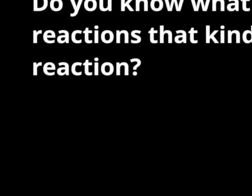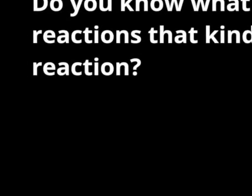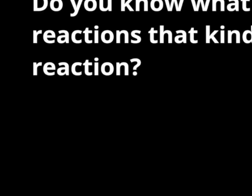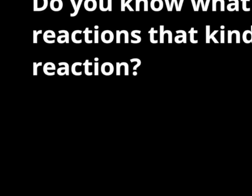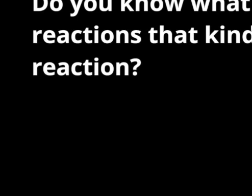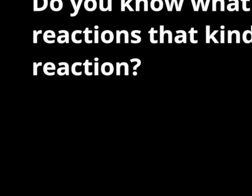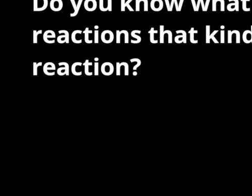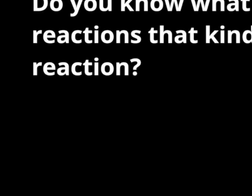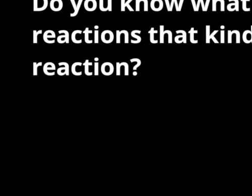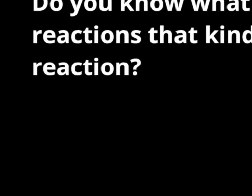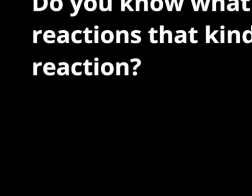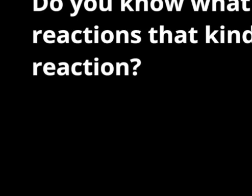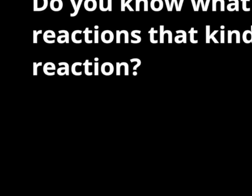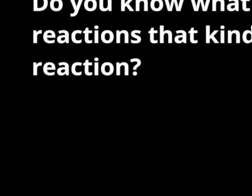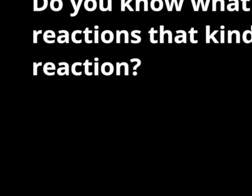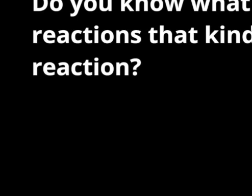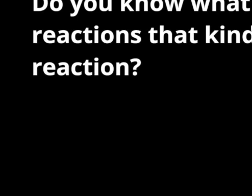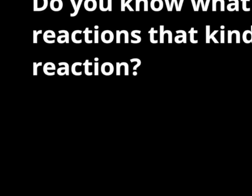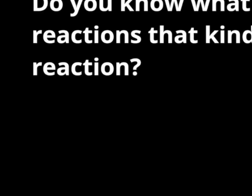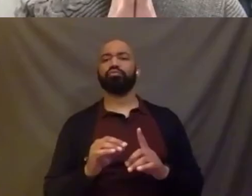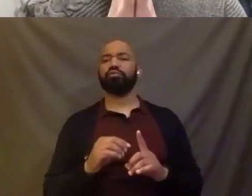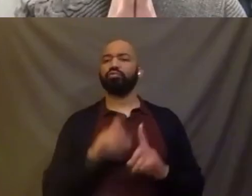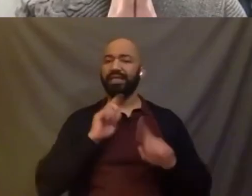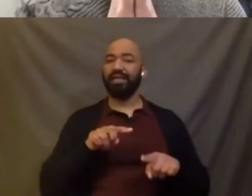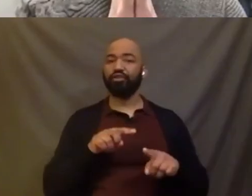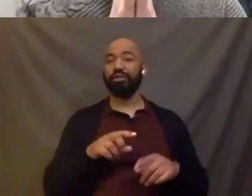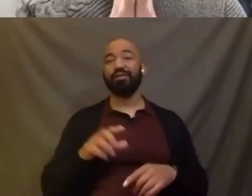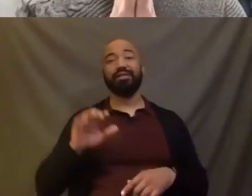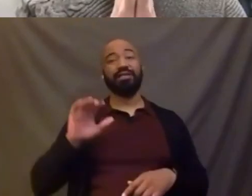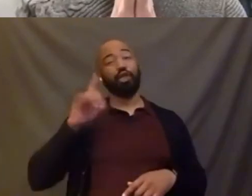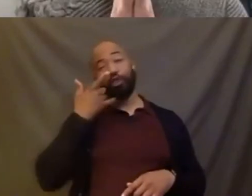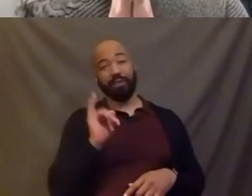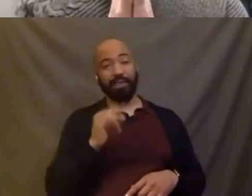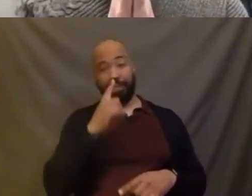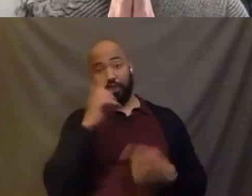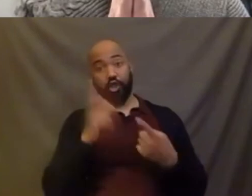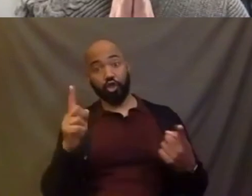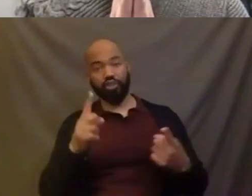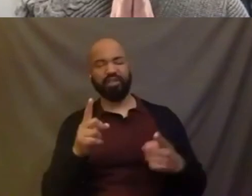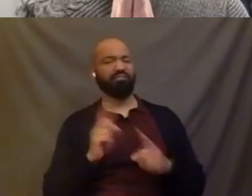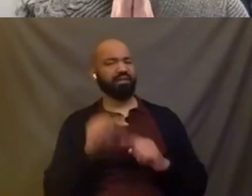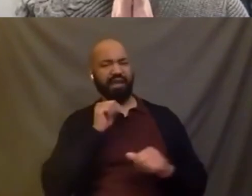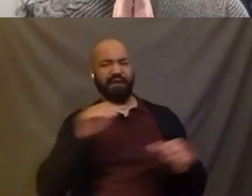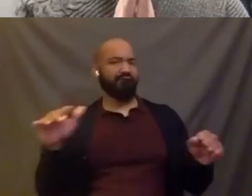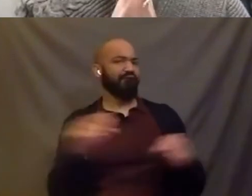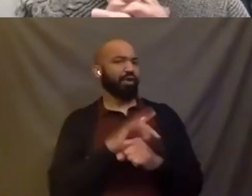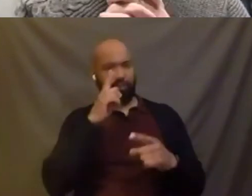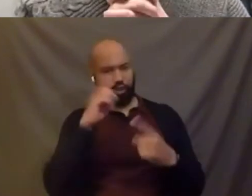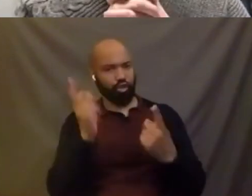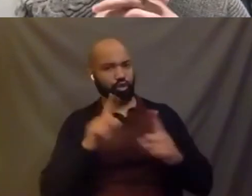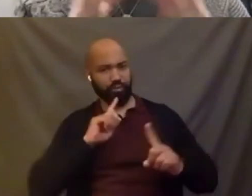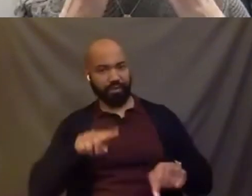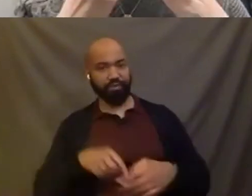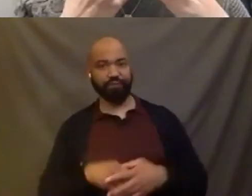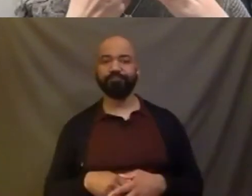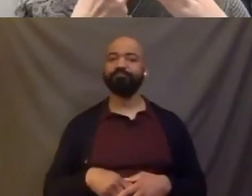reactions that kind of look like an allergic reaction? That's such a good question. And I have to share that when I got my first